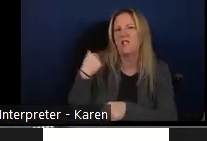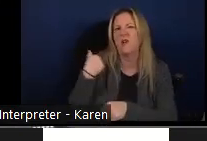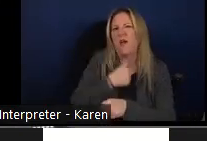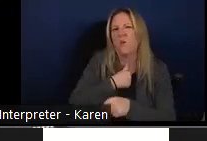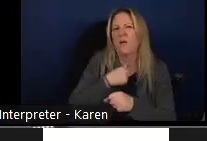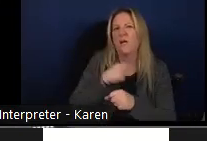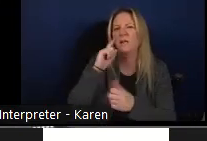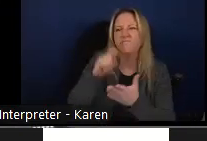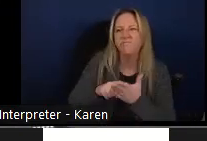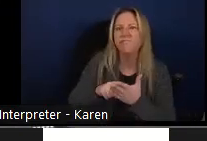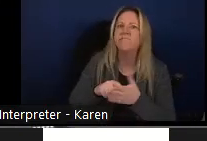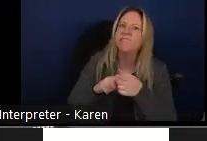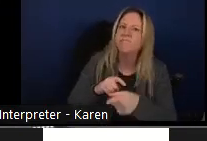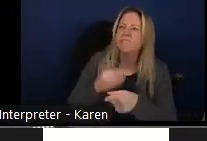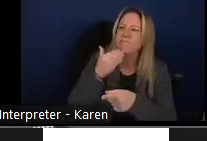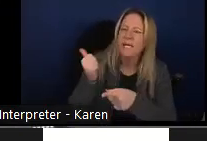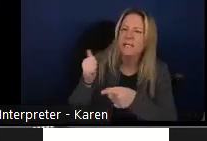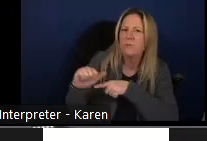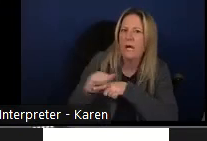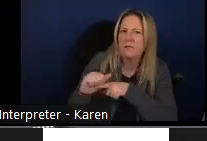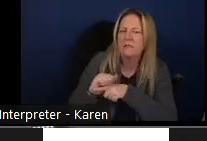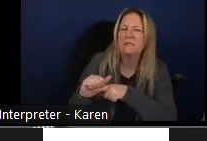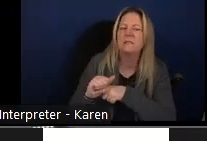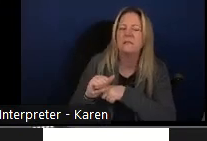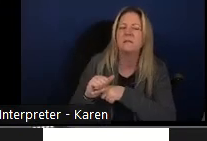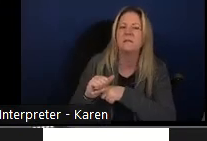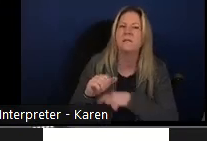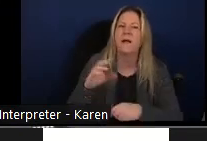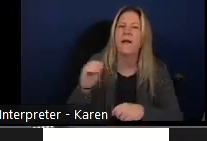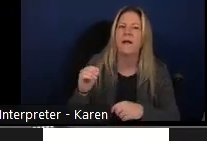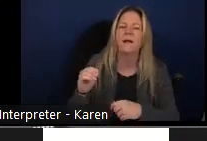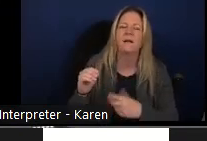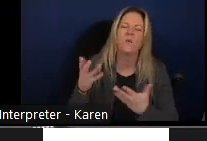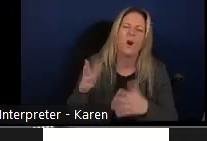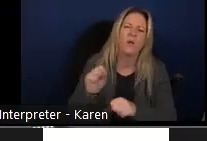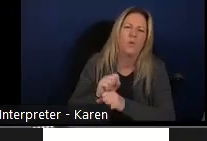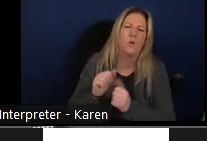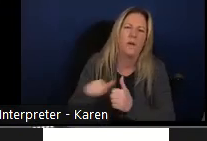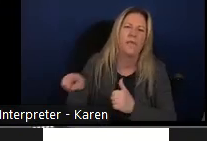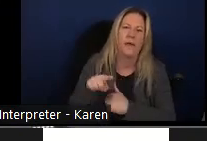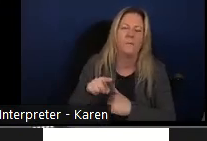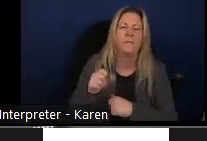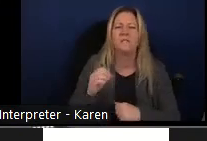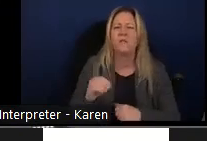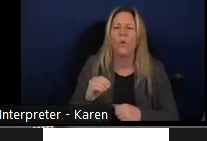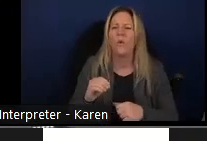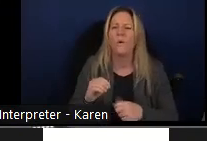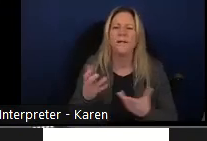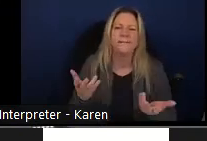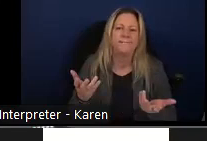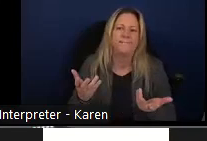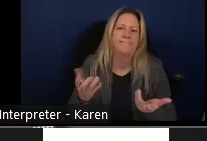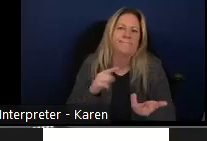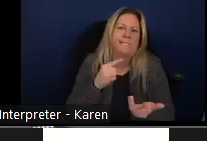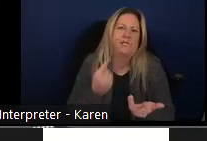identified some best practices with, who we've been working with. So this is just something that's